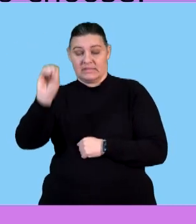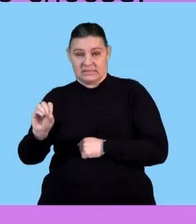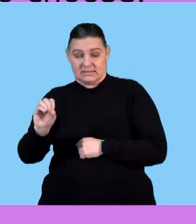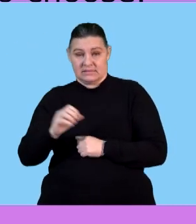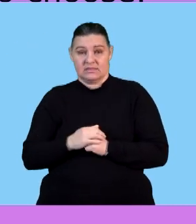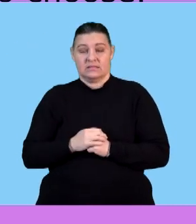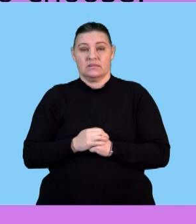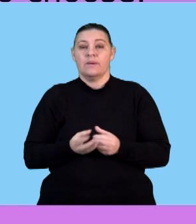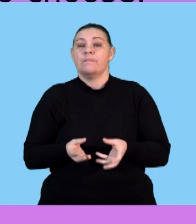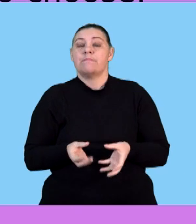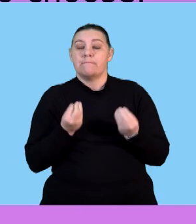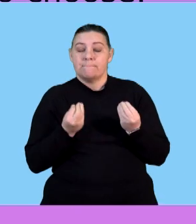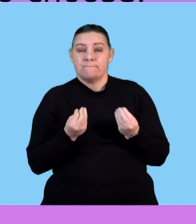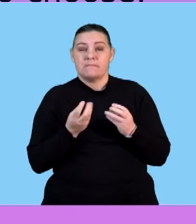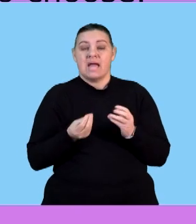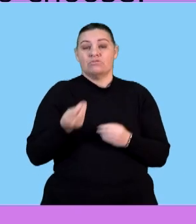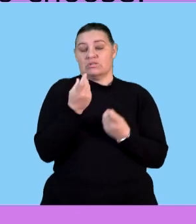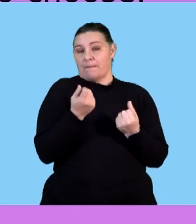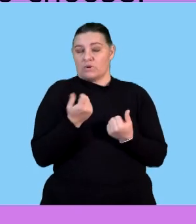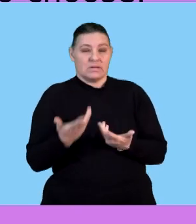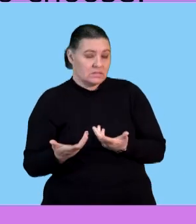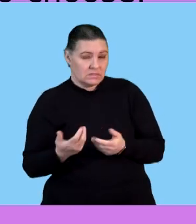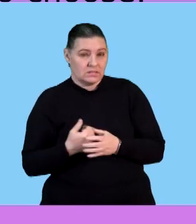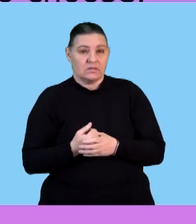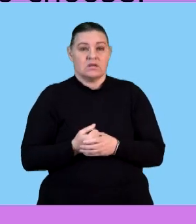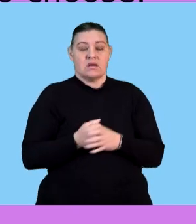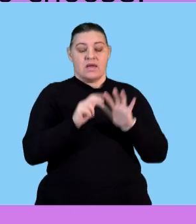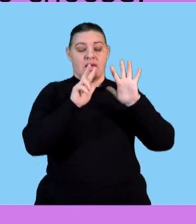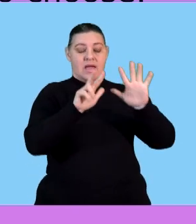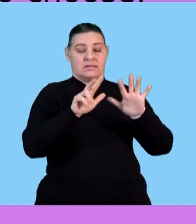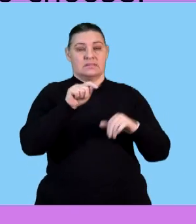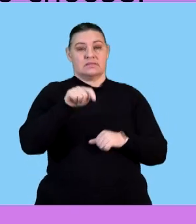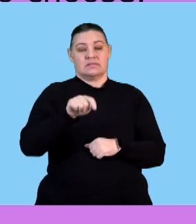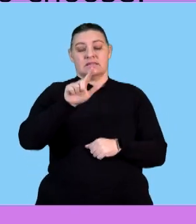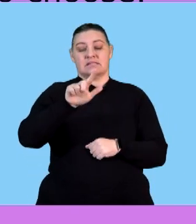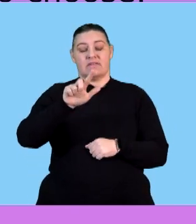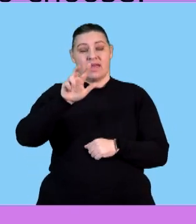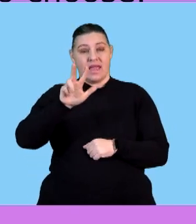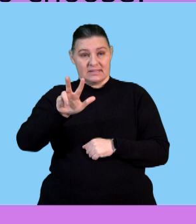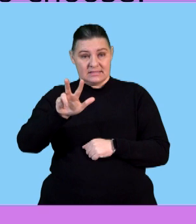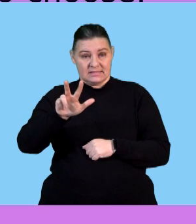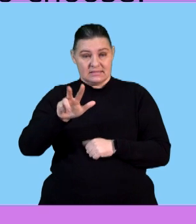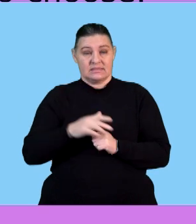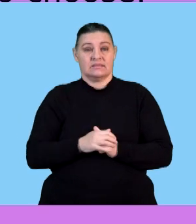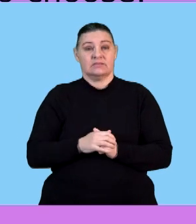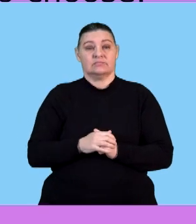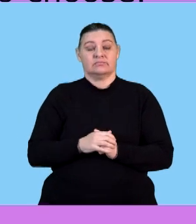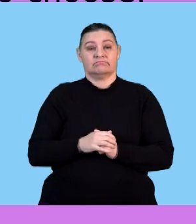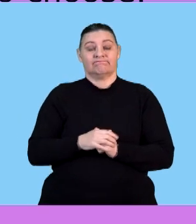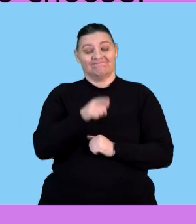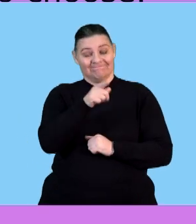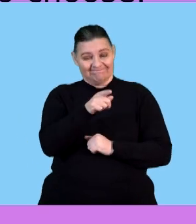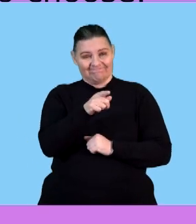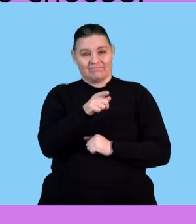8.15%. We get the interest amount. I get 878 when I use my calculator. And this